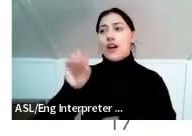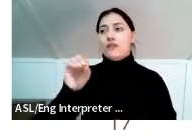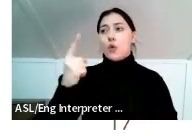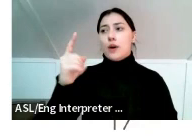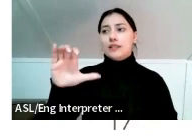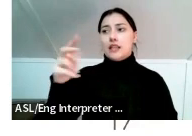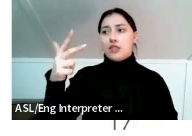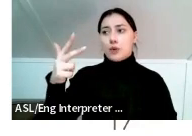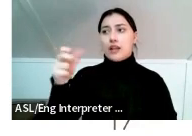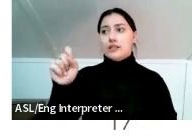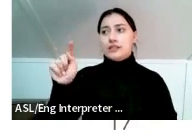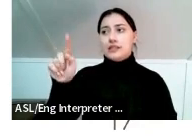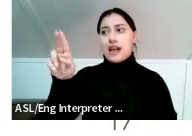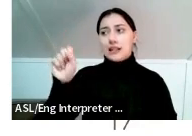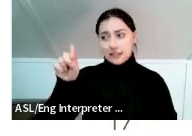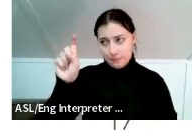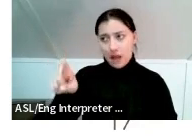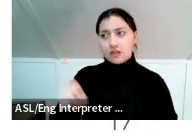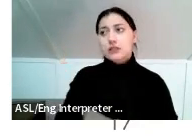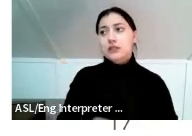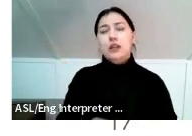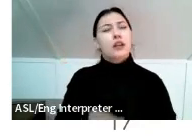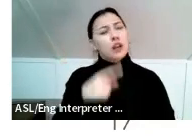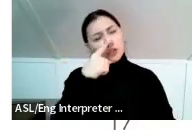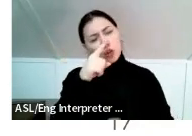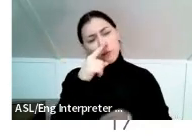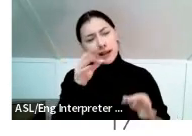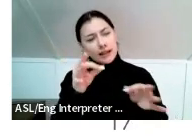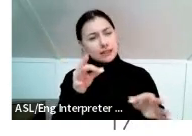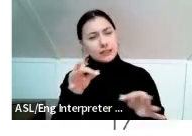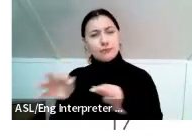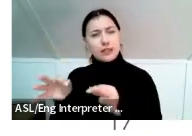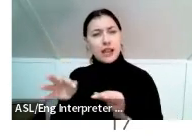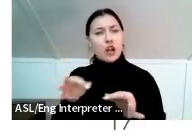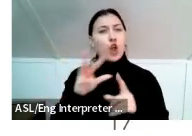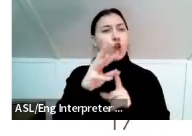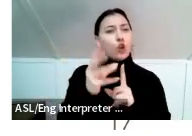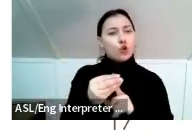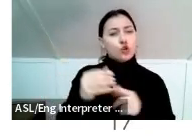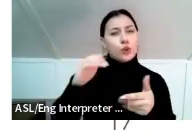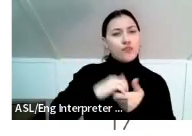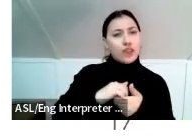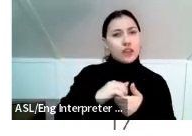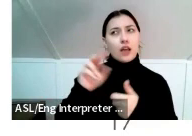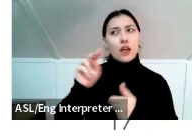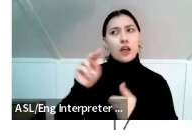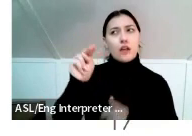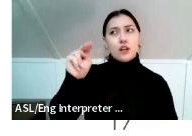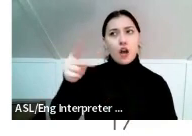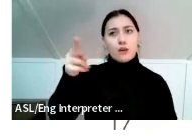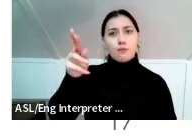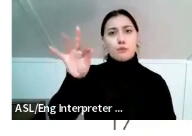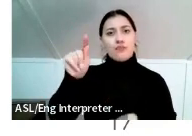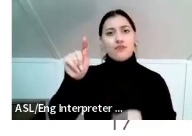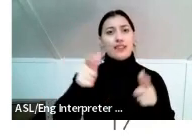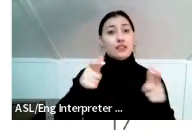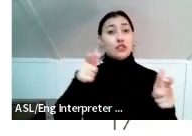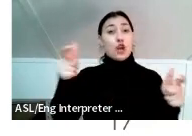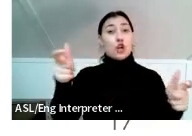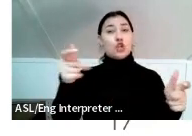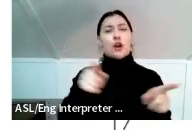And can you explain kind of the difference between the cultural affiliate of a nonprofit, of a larger nonprofit, and a fiscal sponsor